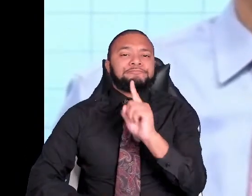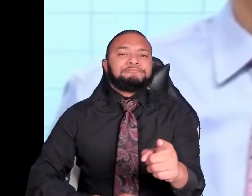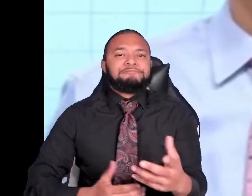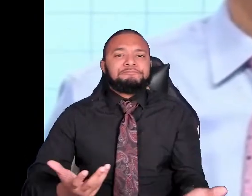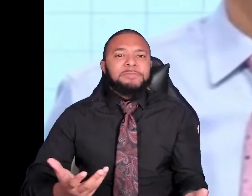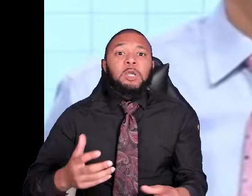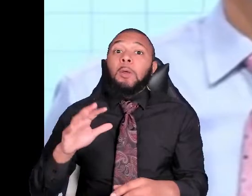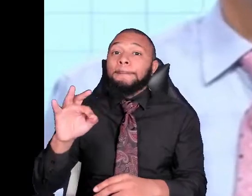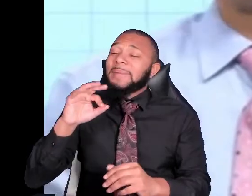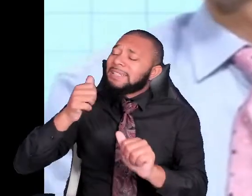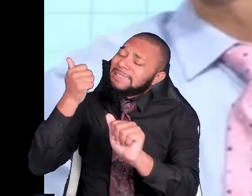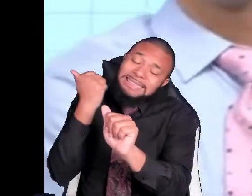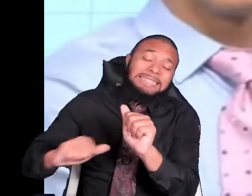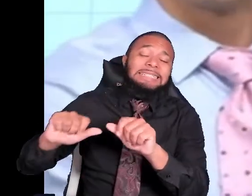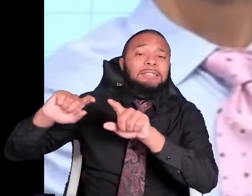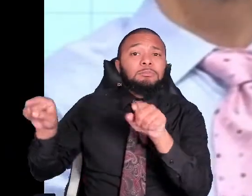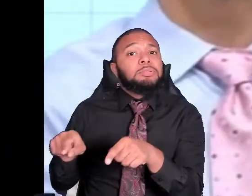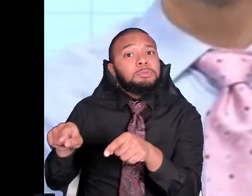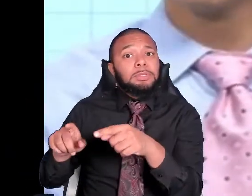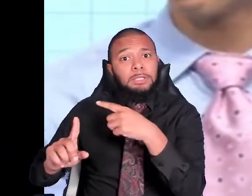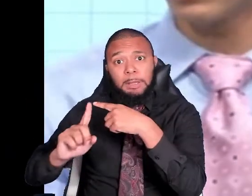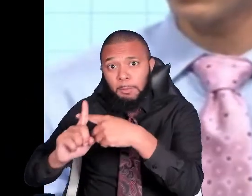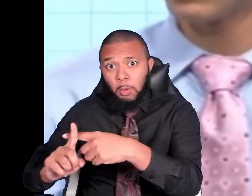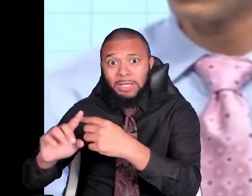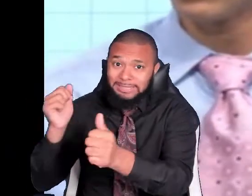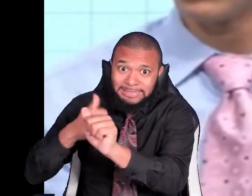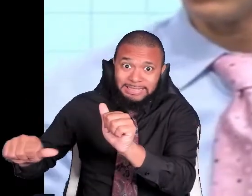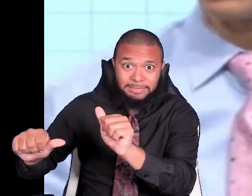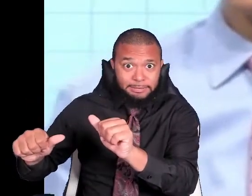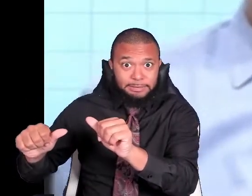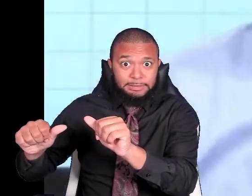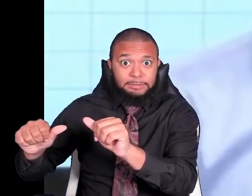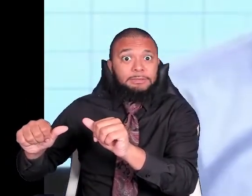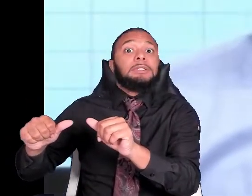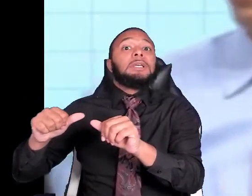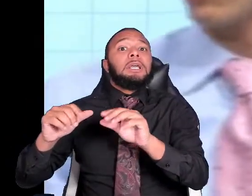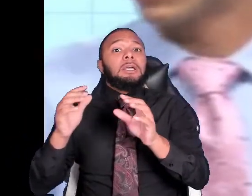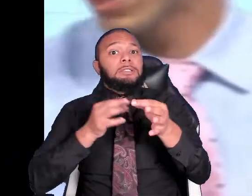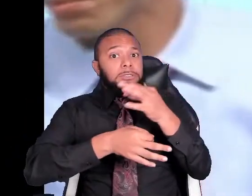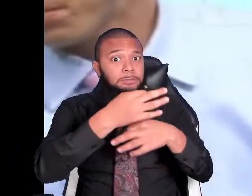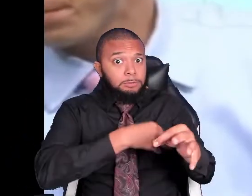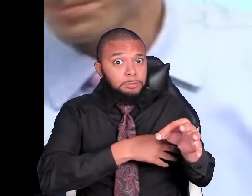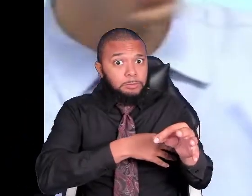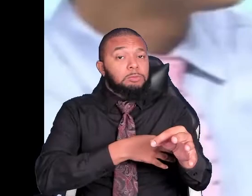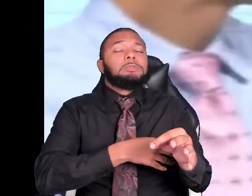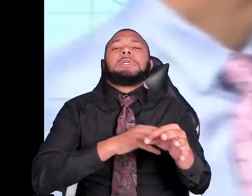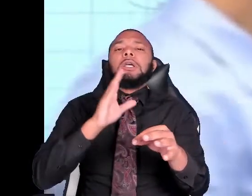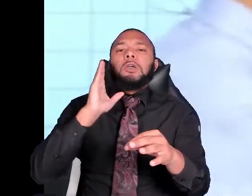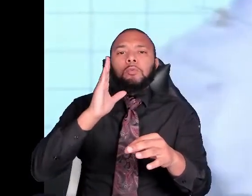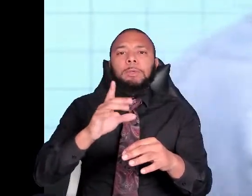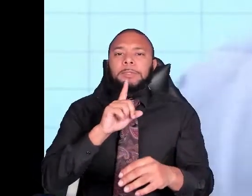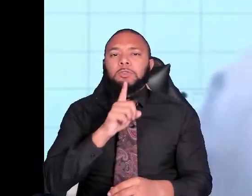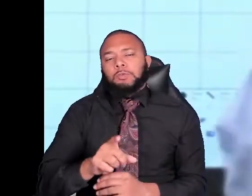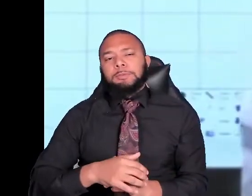solution region, and it would have been true as well. Let's look at one more example.